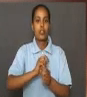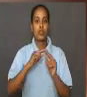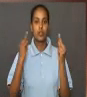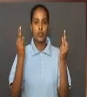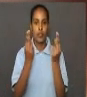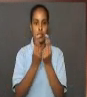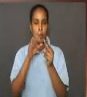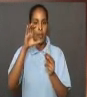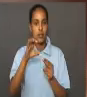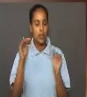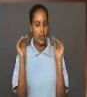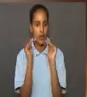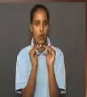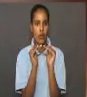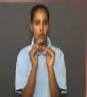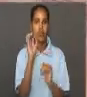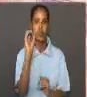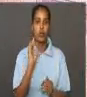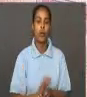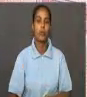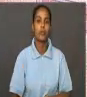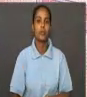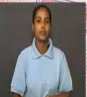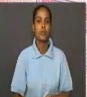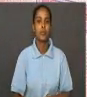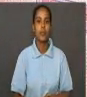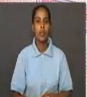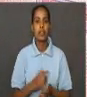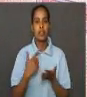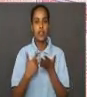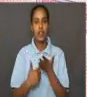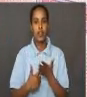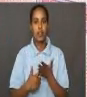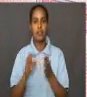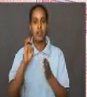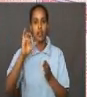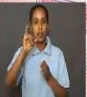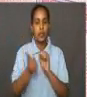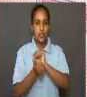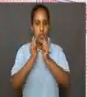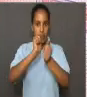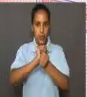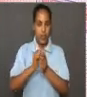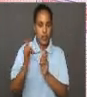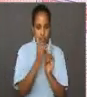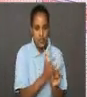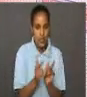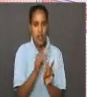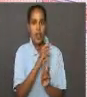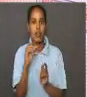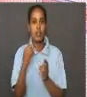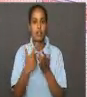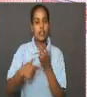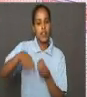universe must be equal to zero. Thus, the entropy change of a system and